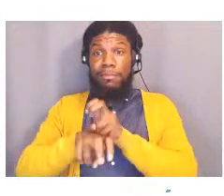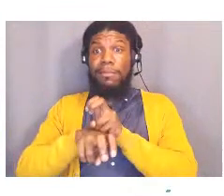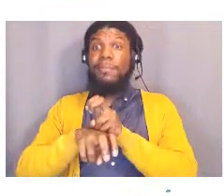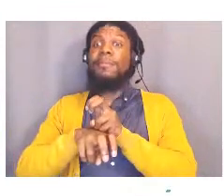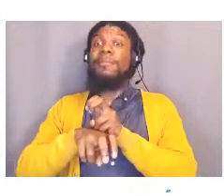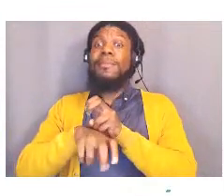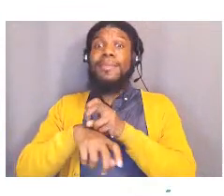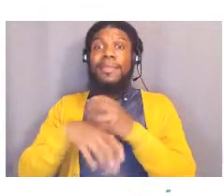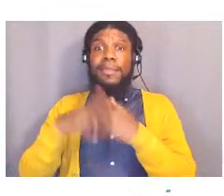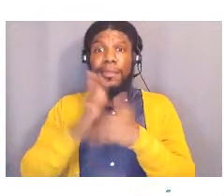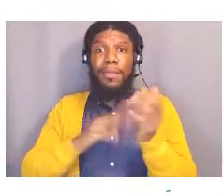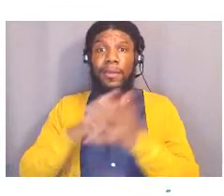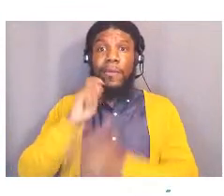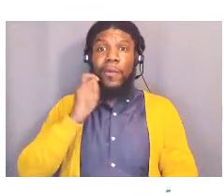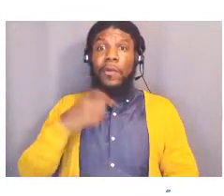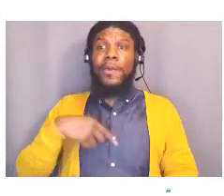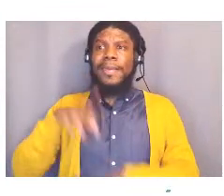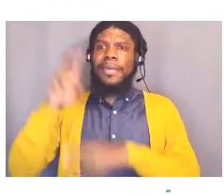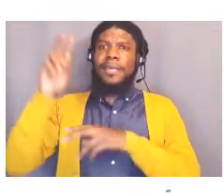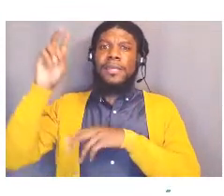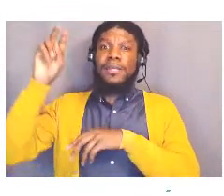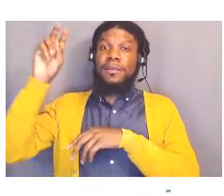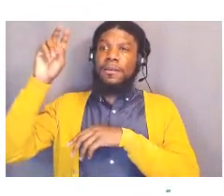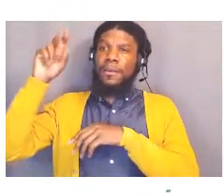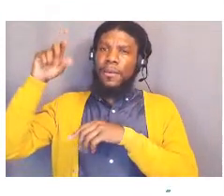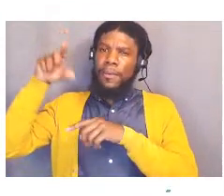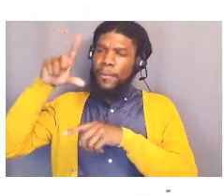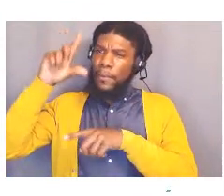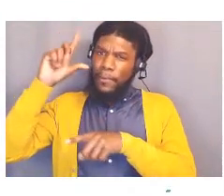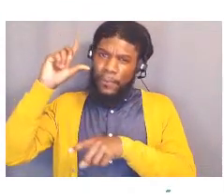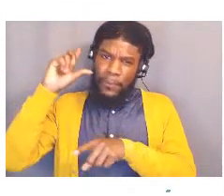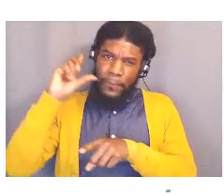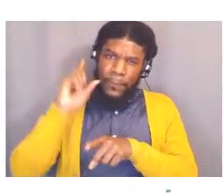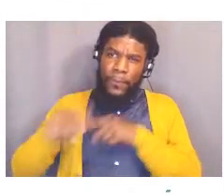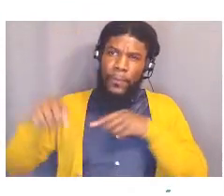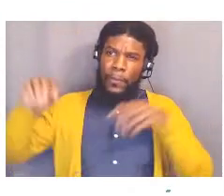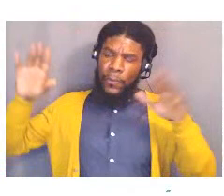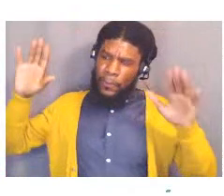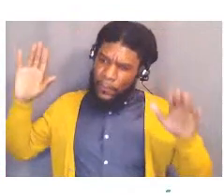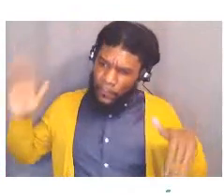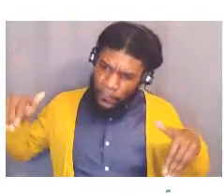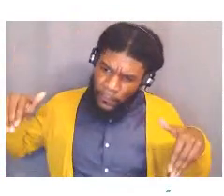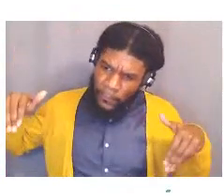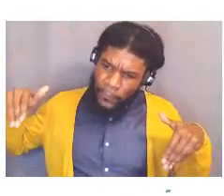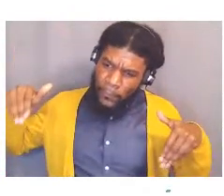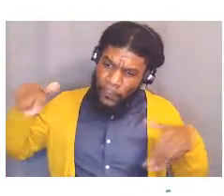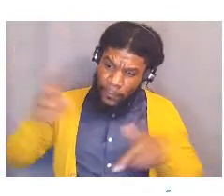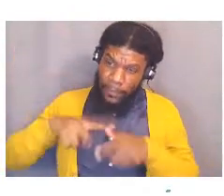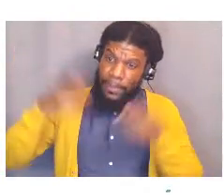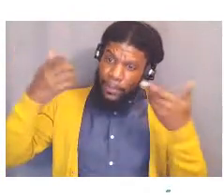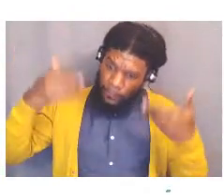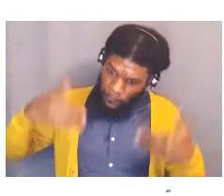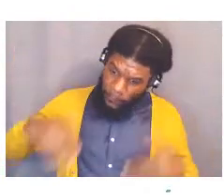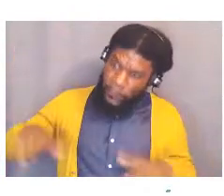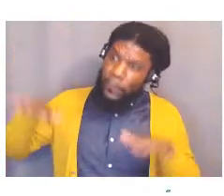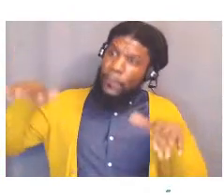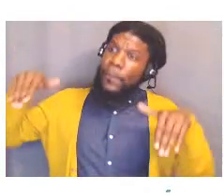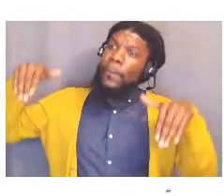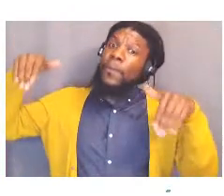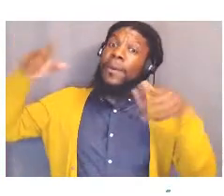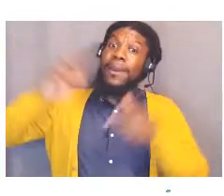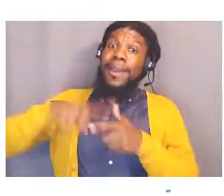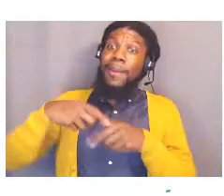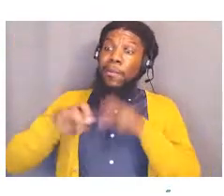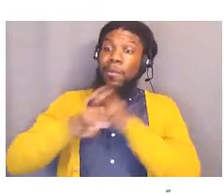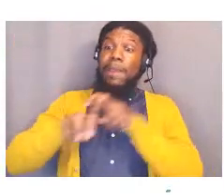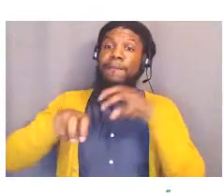down to the earth and then zooms back up, high speed. That poor little rabbit falls off his